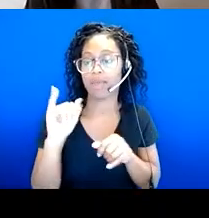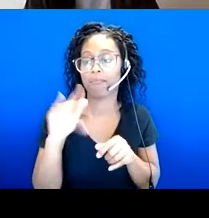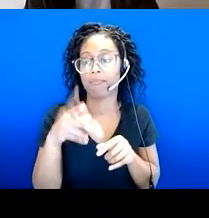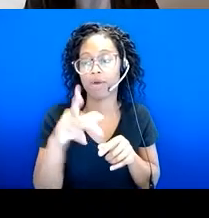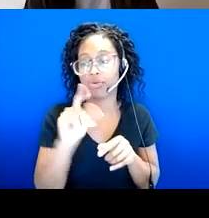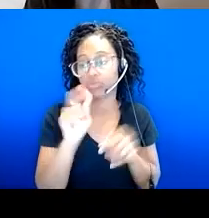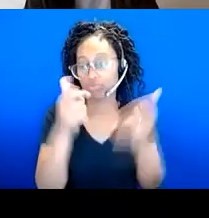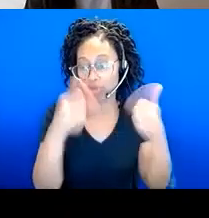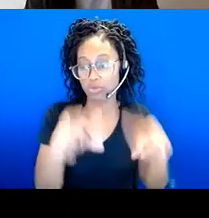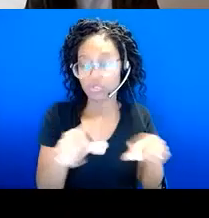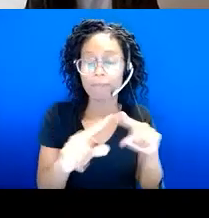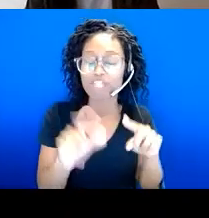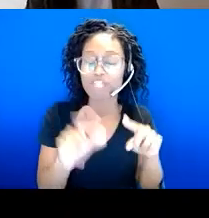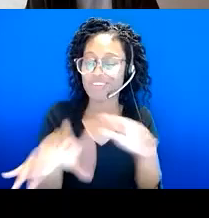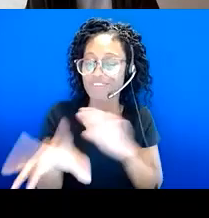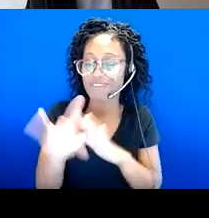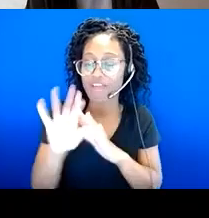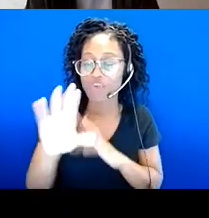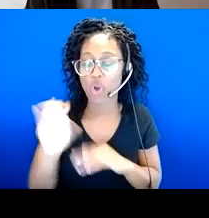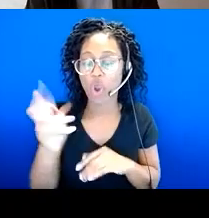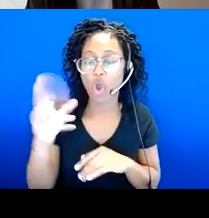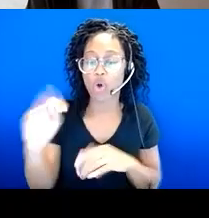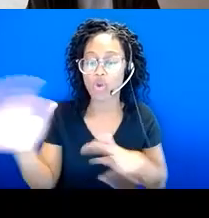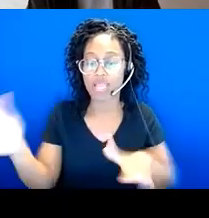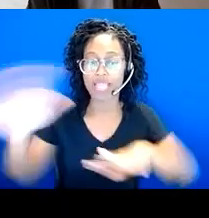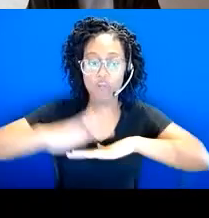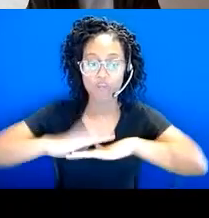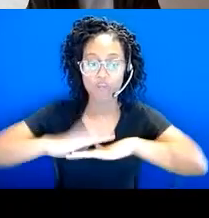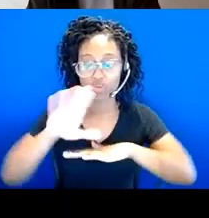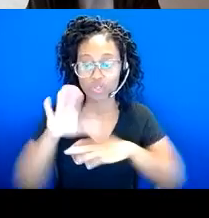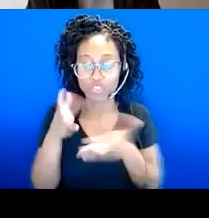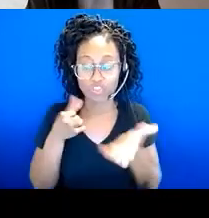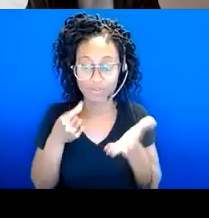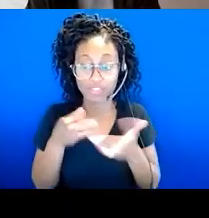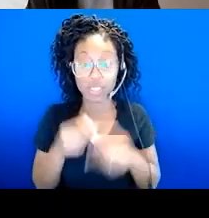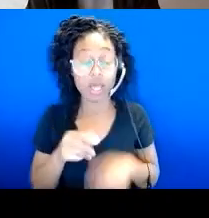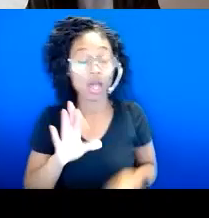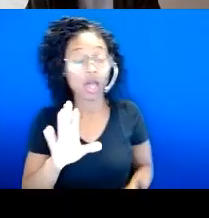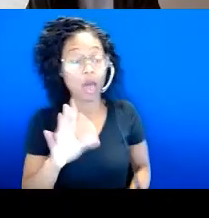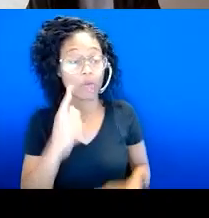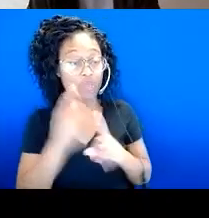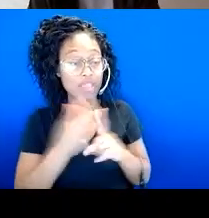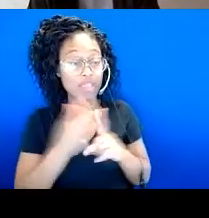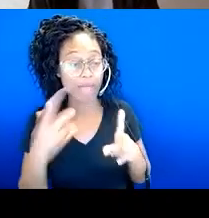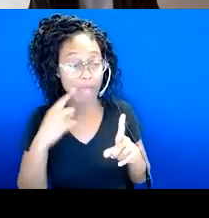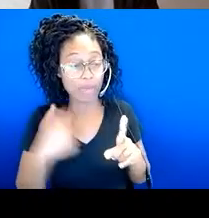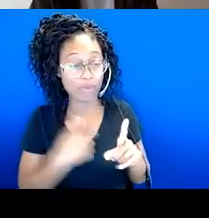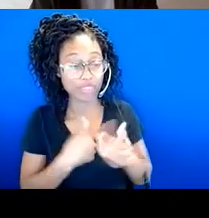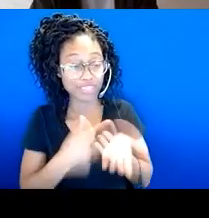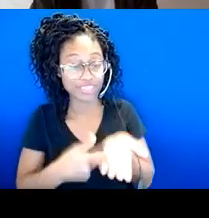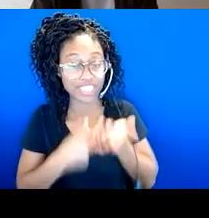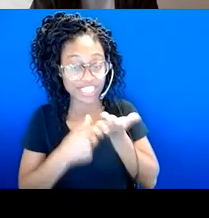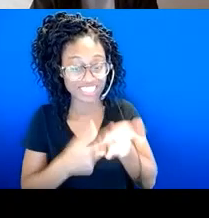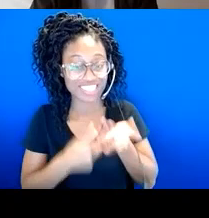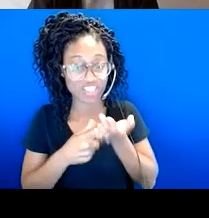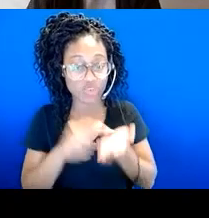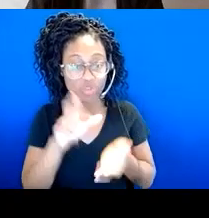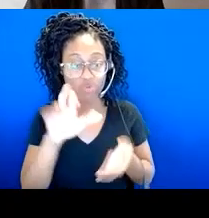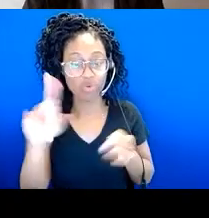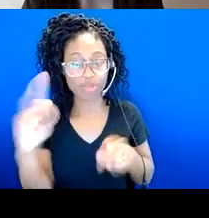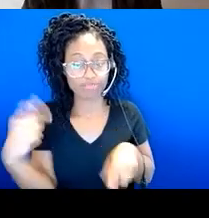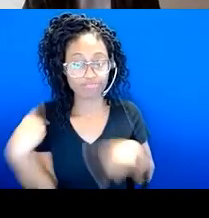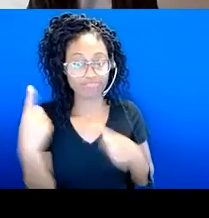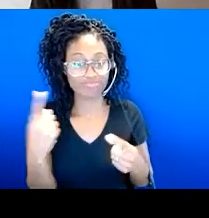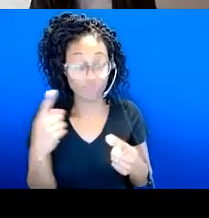find them yourselves. Yeah, but let me elaborate, because we're actually, we've been discussing this with Rick since we